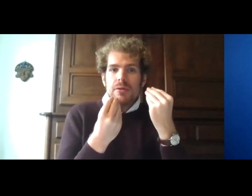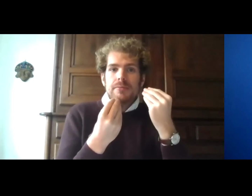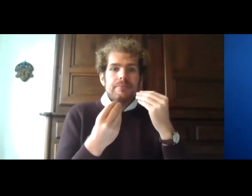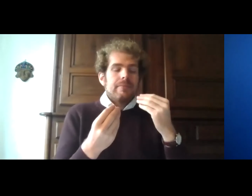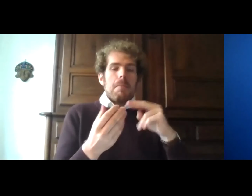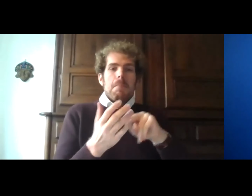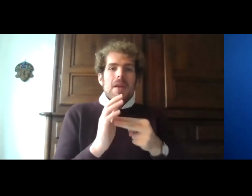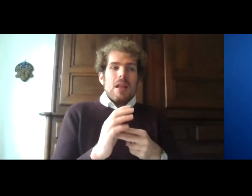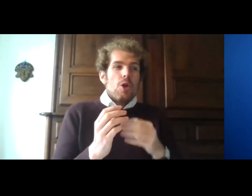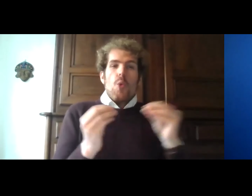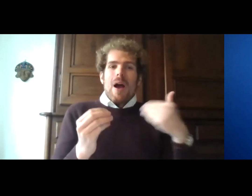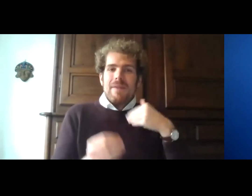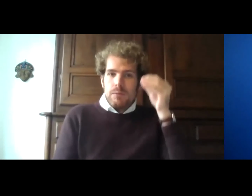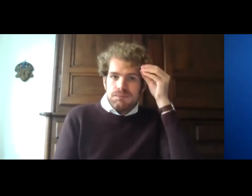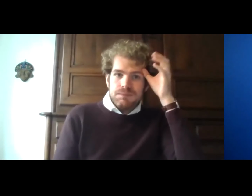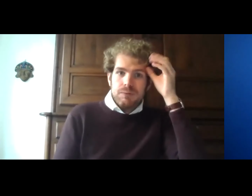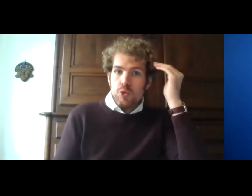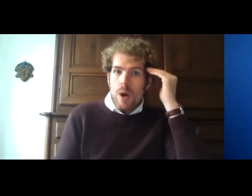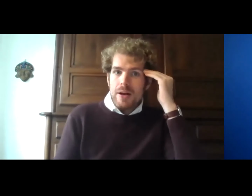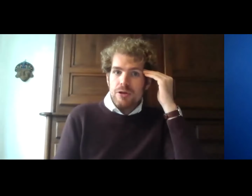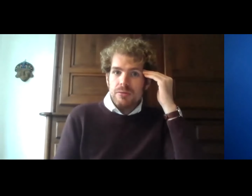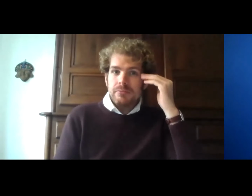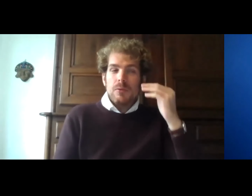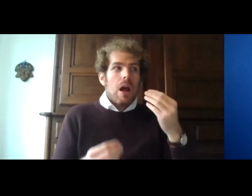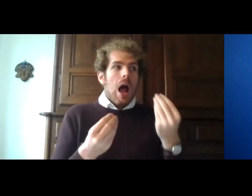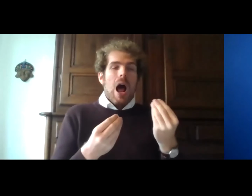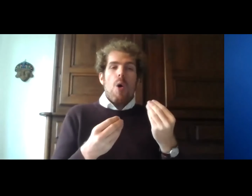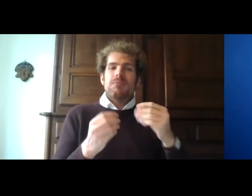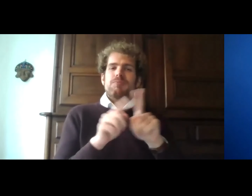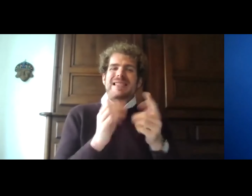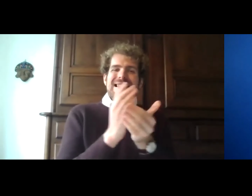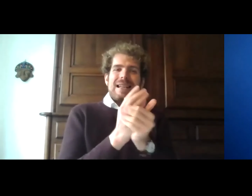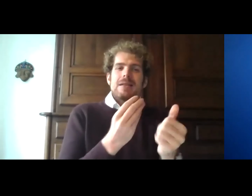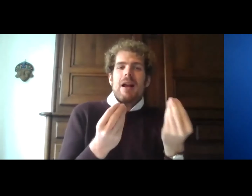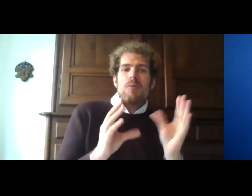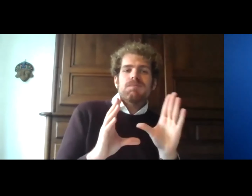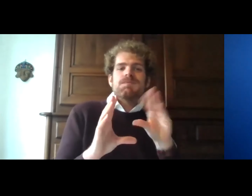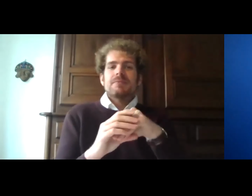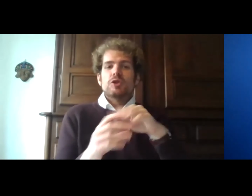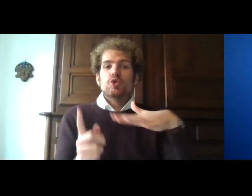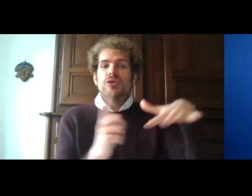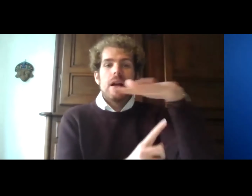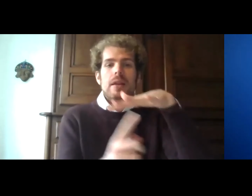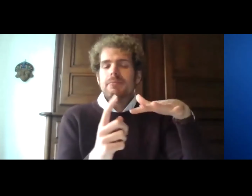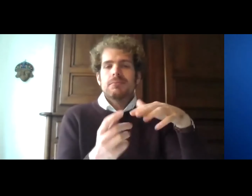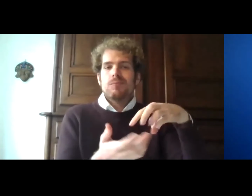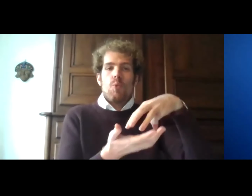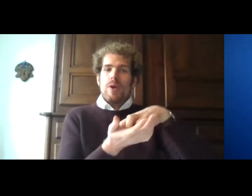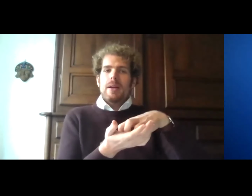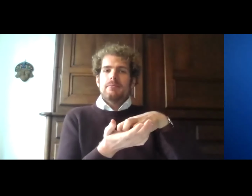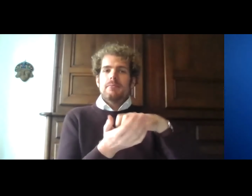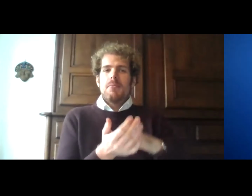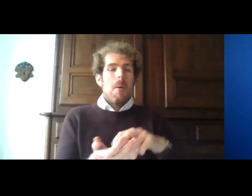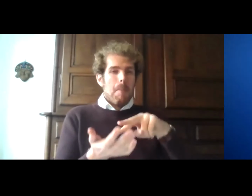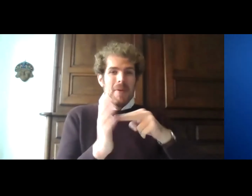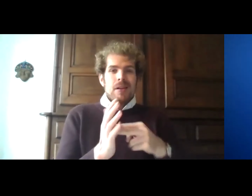So the impact of this has been that deaf people haven't gotten a good quality education. They haven't acquired world knowledge. They haven't learned basic